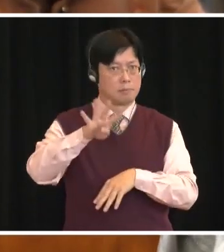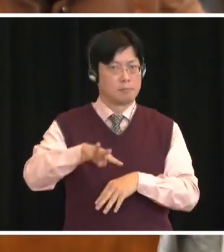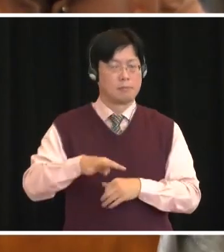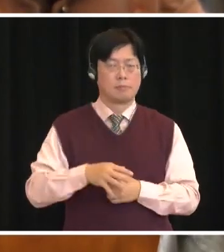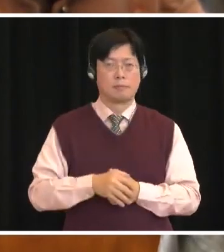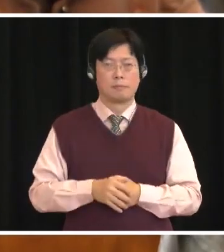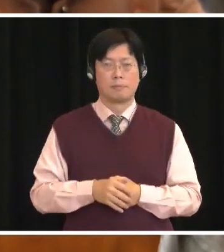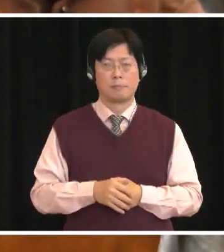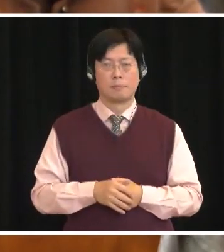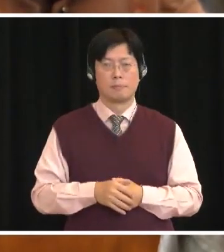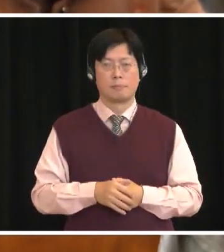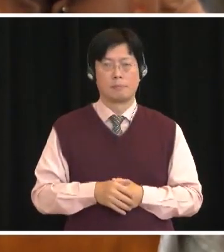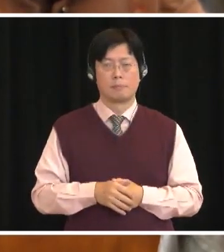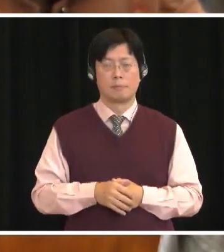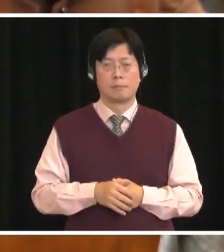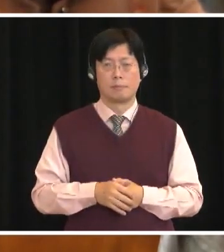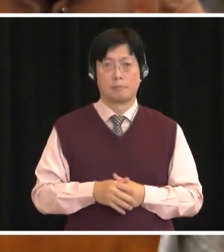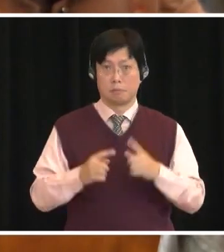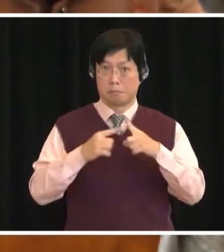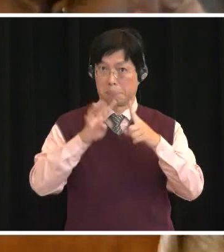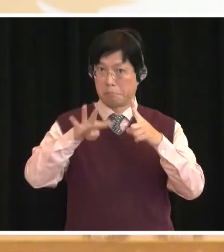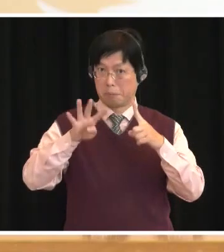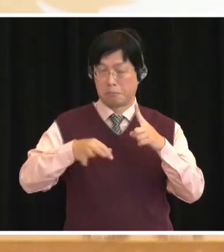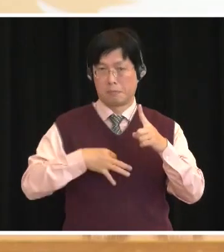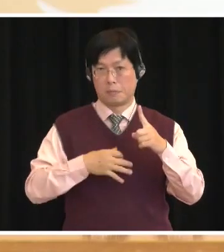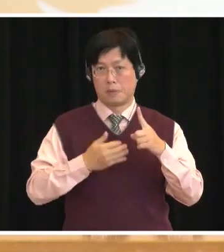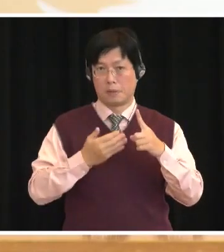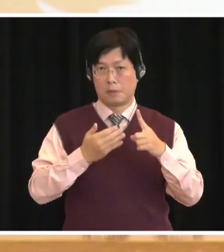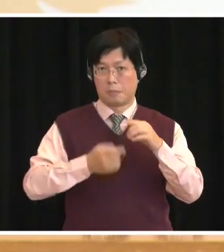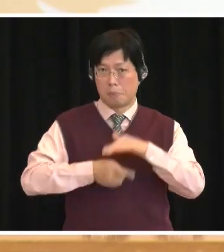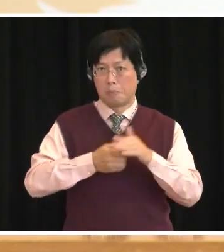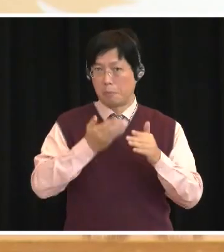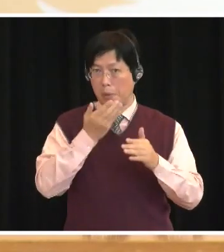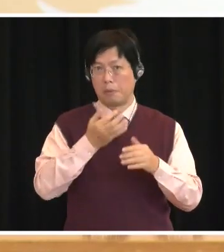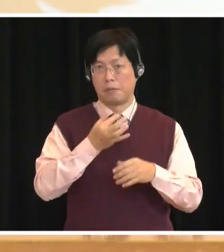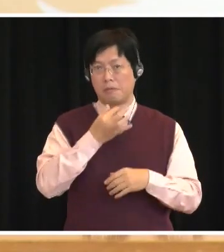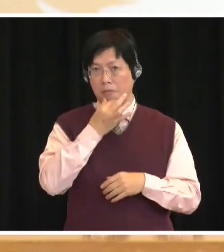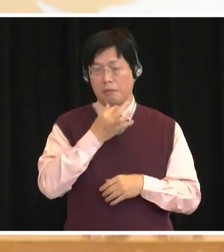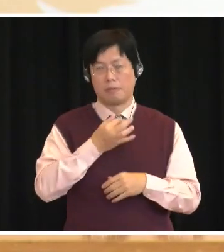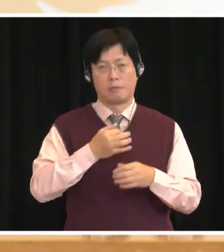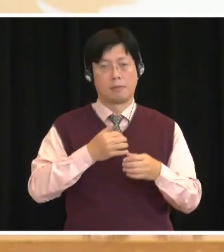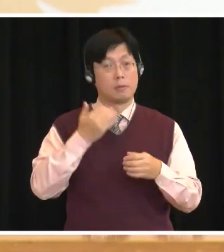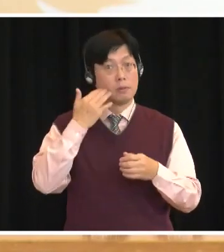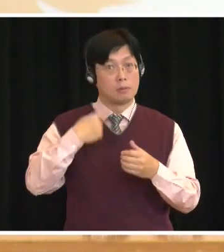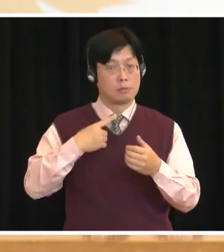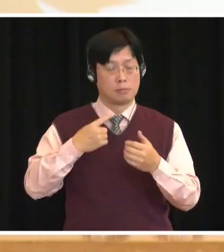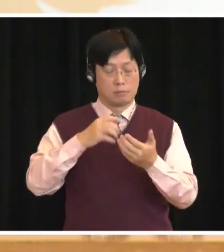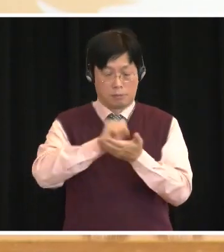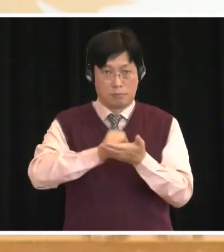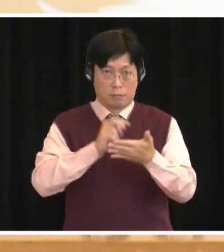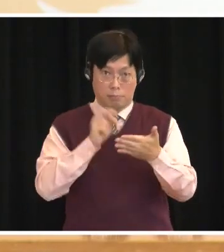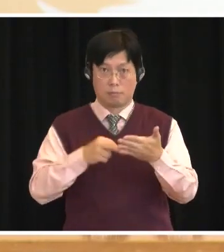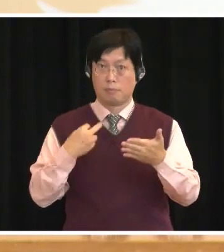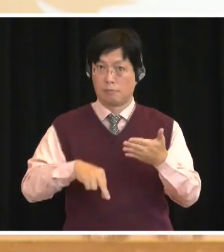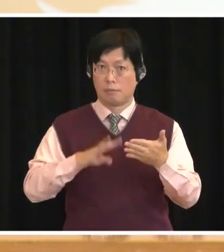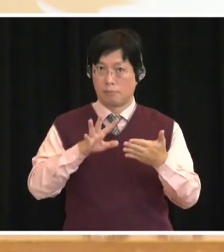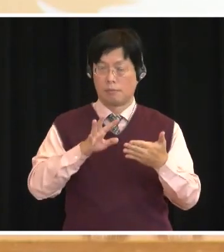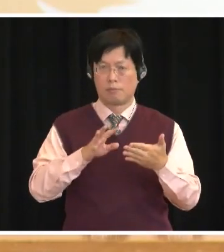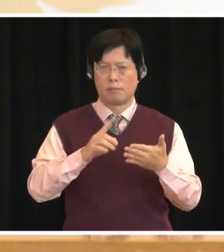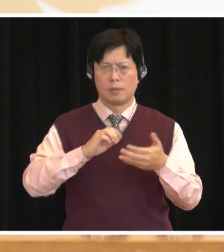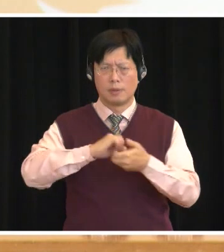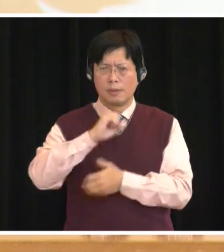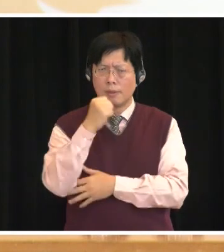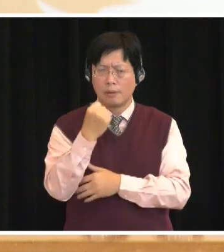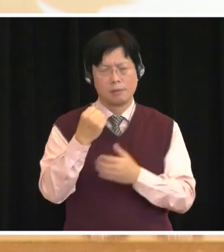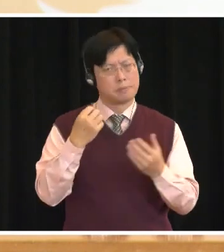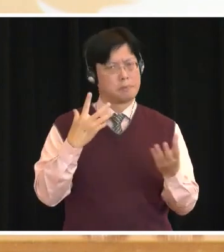are not explicitly defined in the report, but there is an indication that it has to do